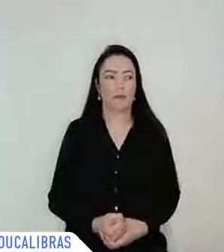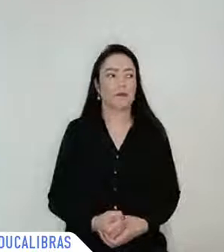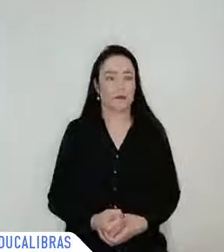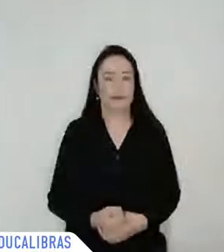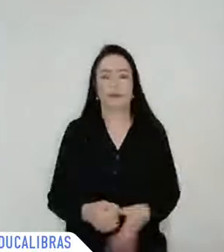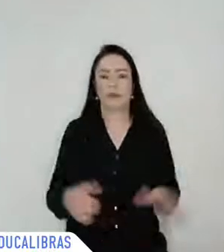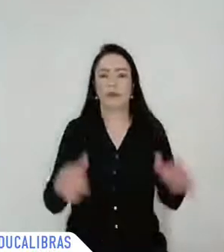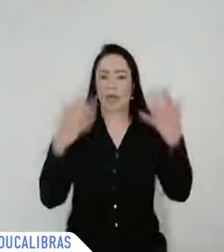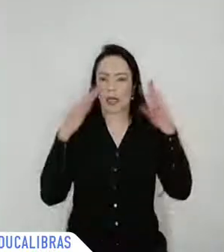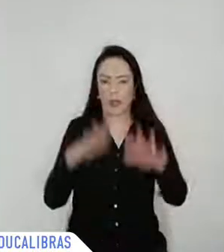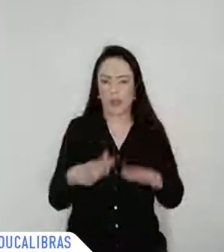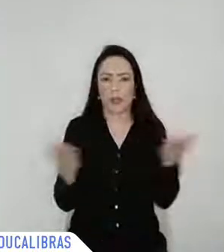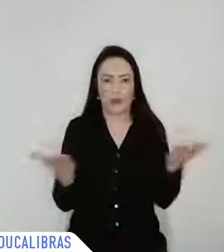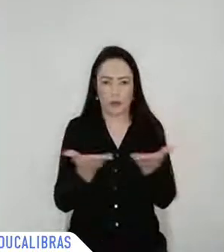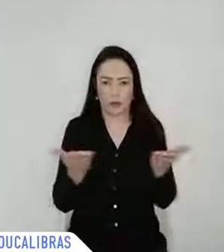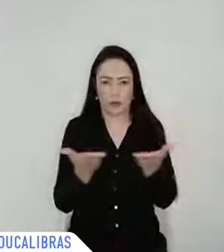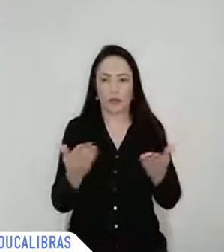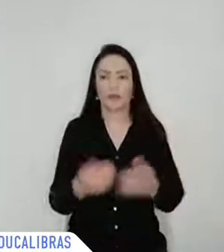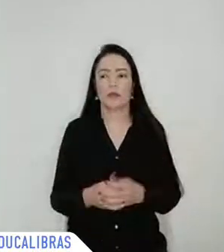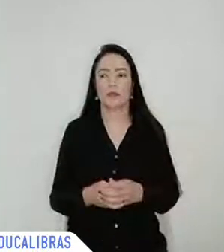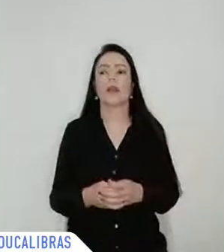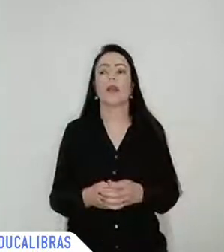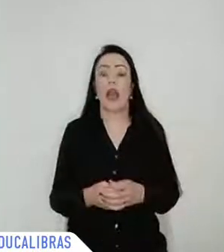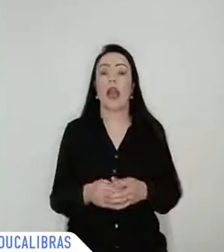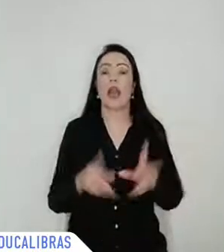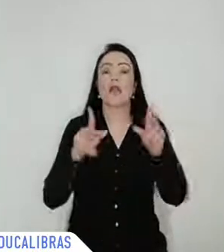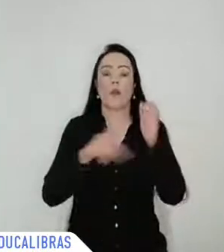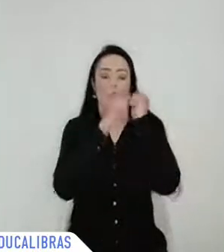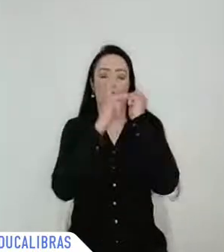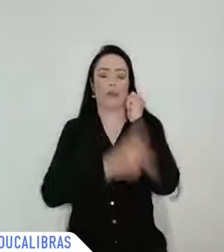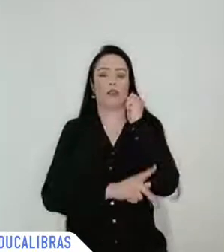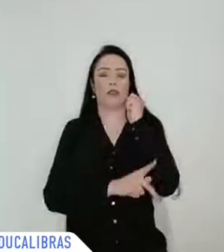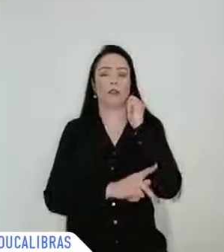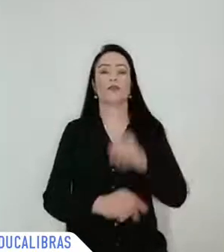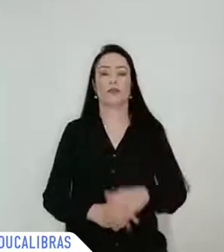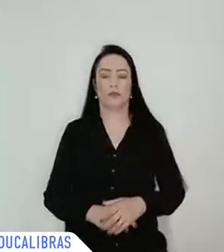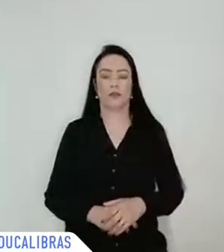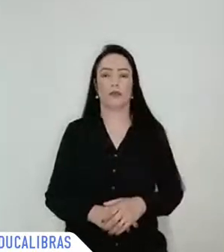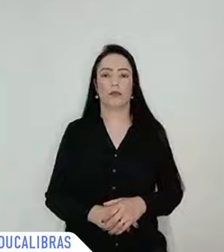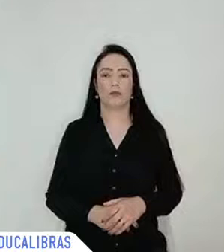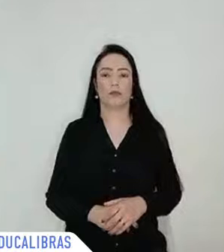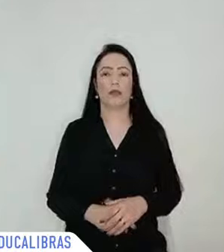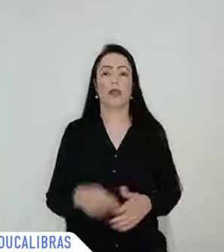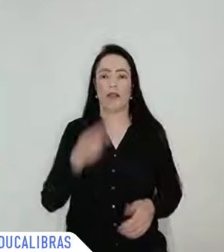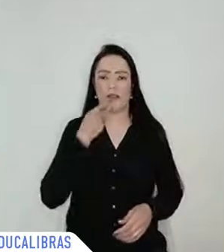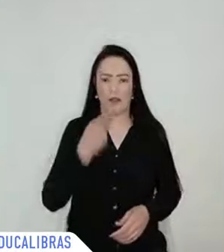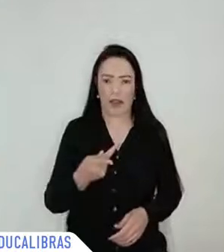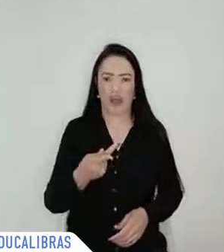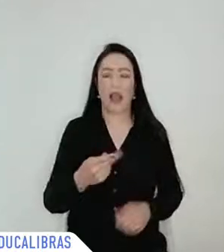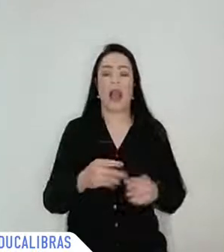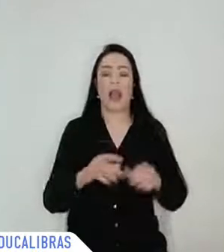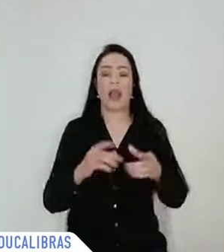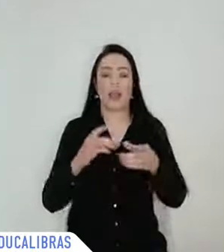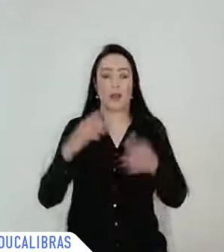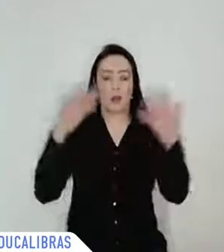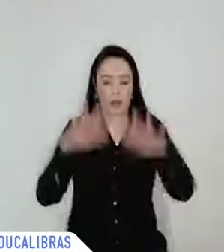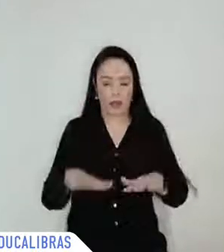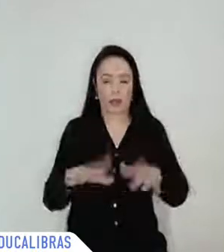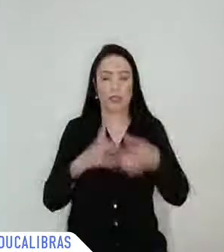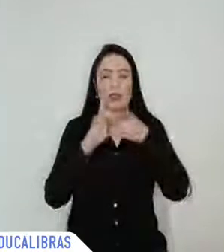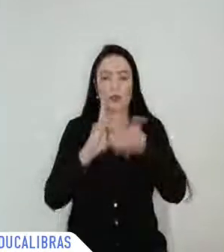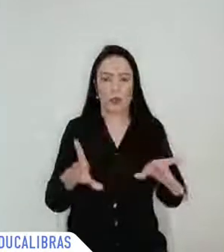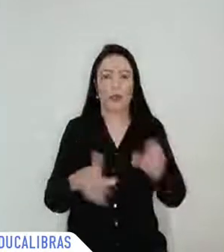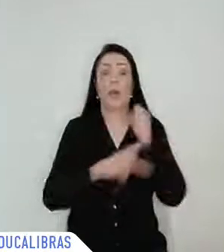the engineering of power. With the crisis of democracy today, we need to understand this is a project. The,